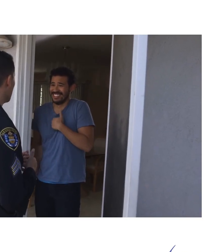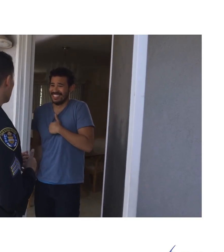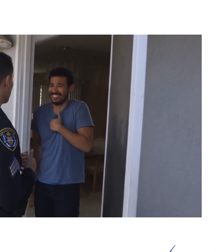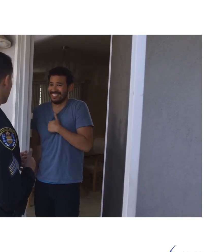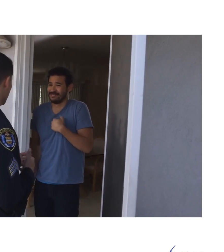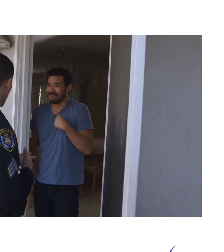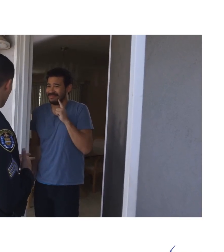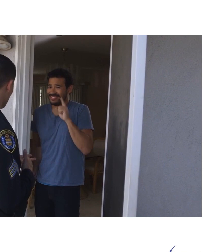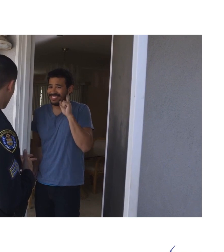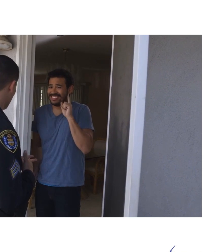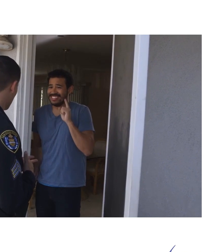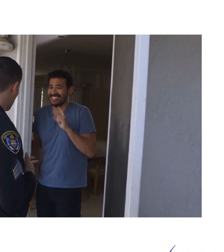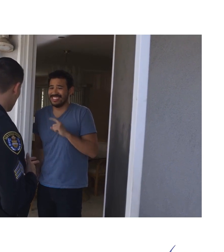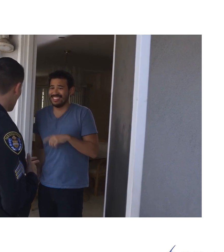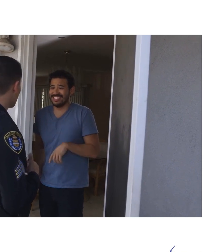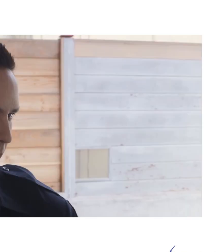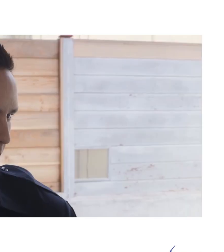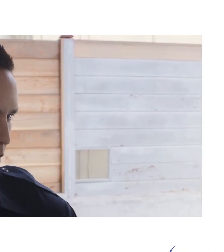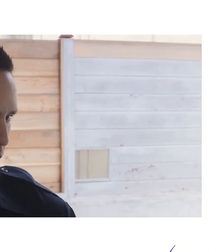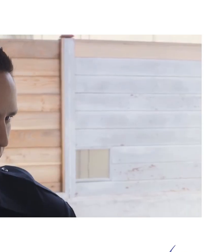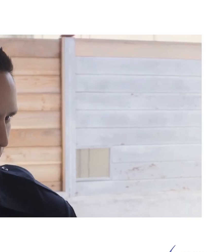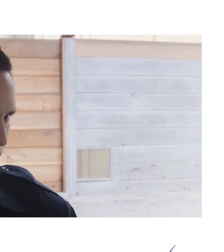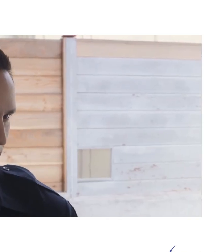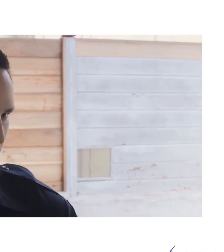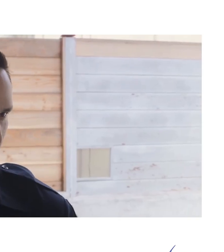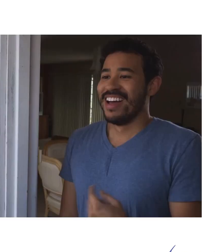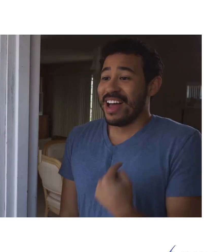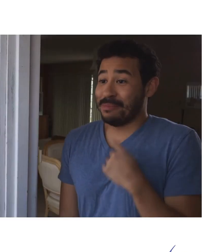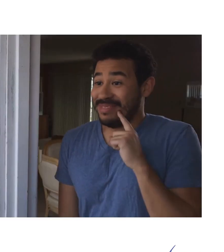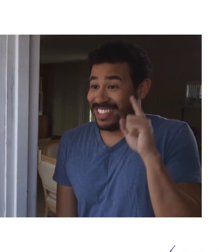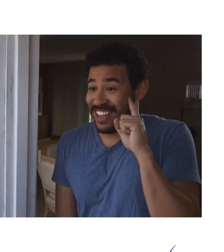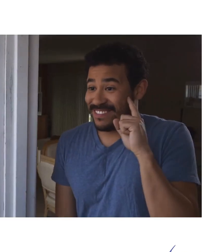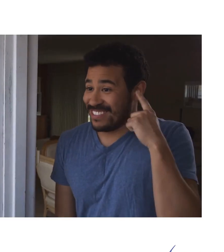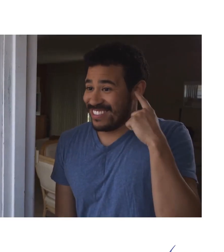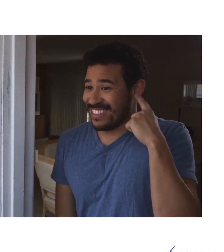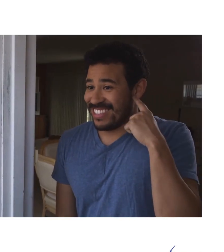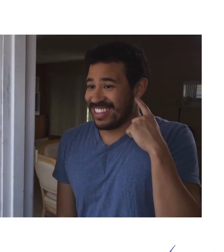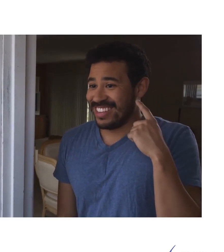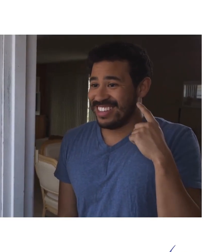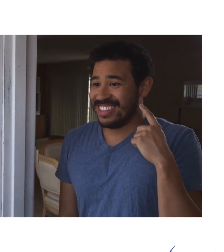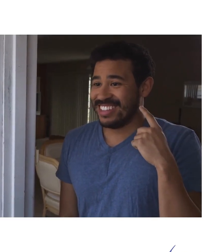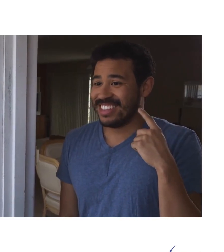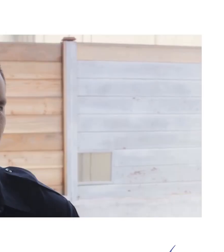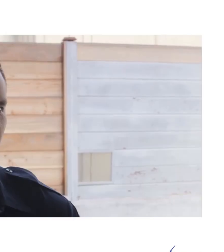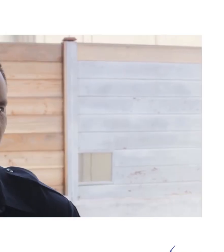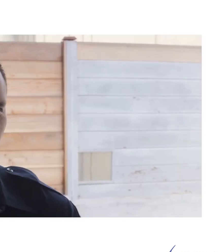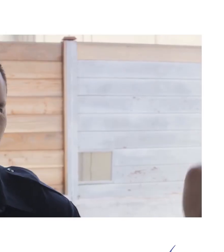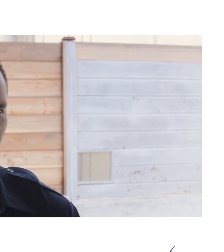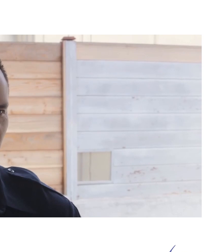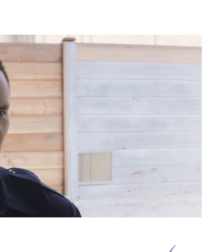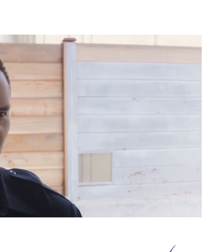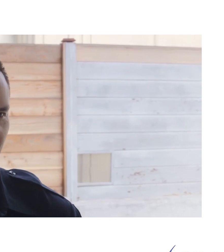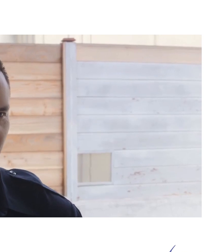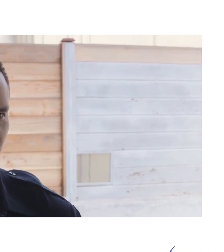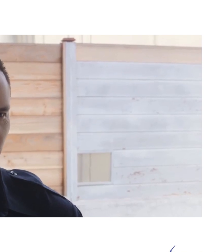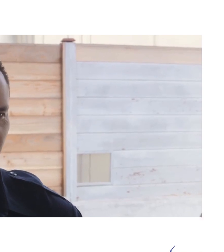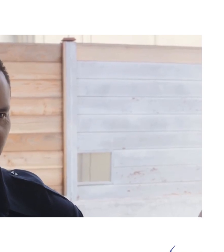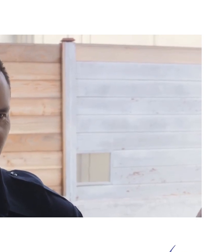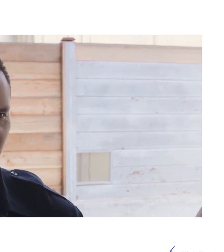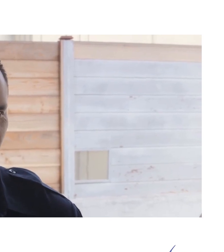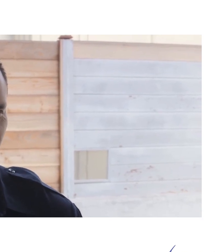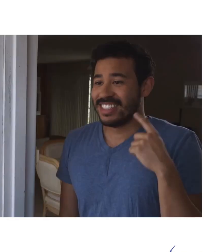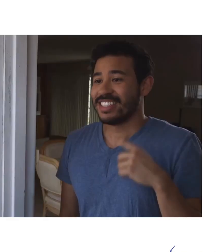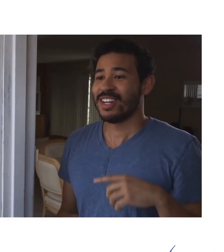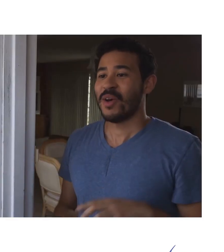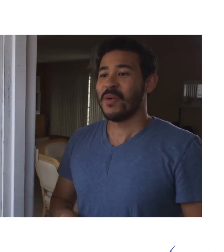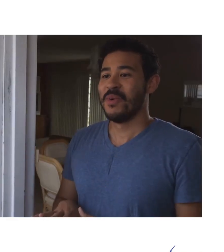the fire department's asking if we can evacuate. Is that going to be okay? Do you speak English? Spanish?